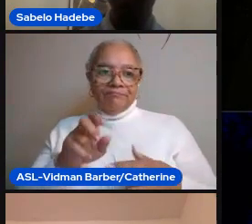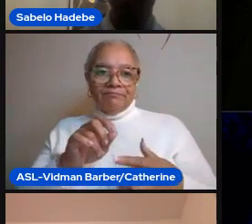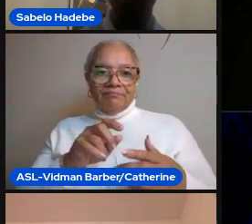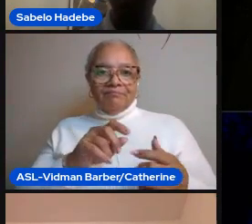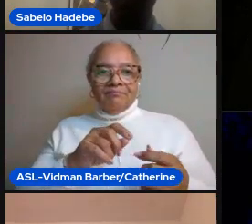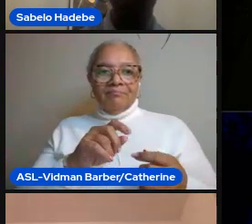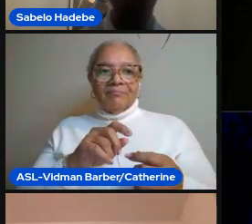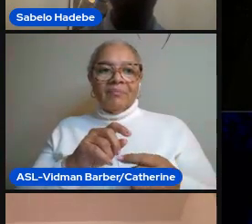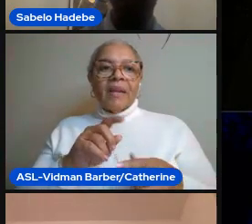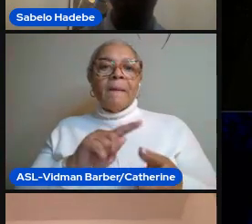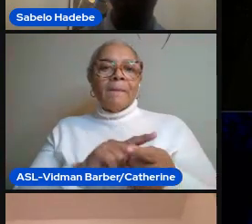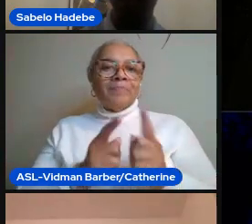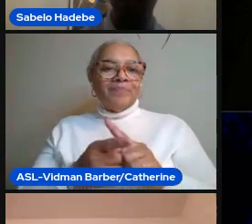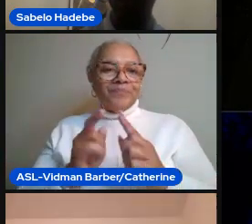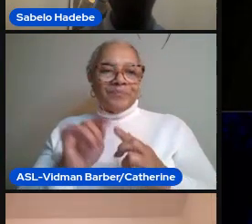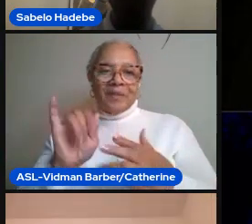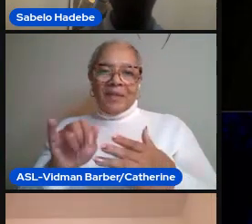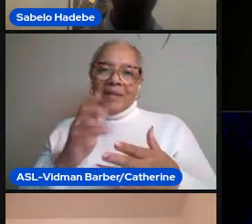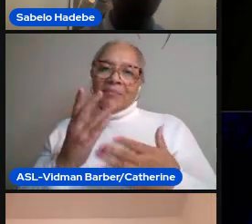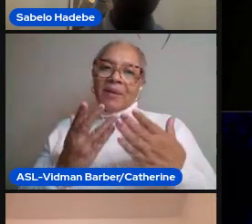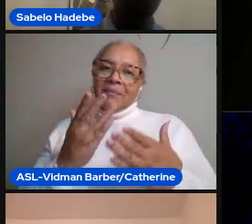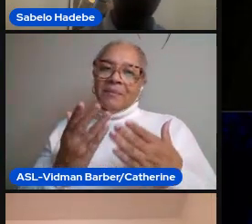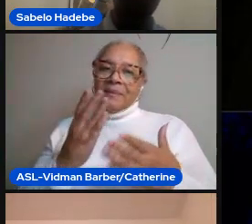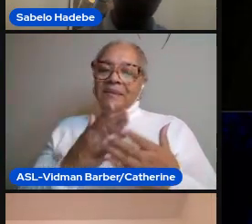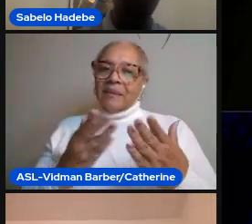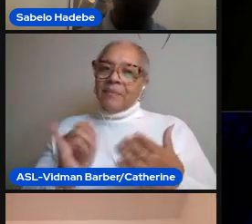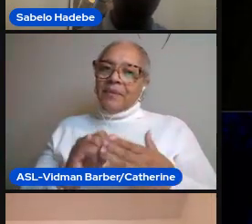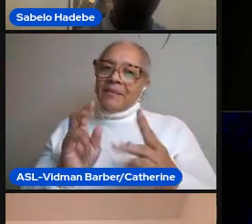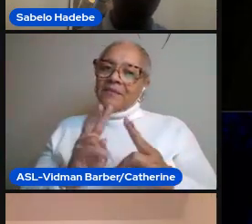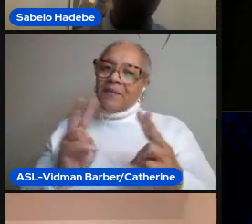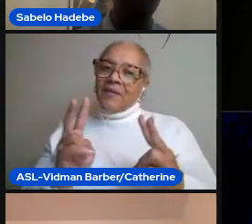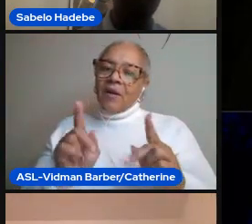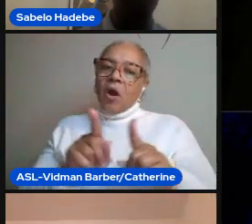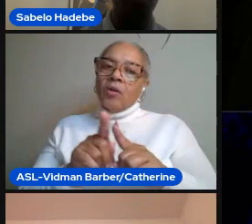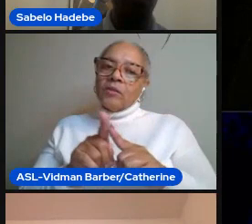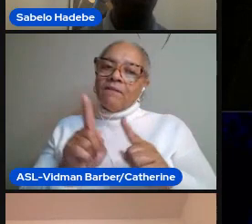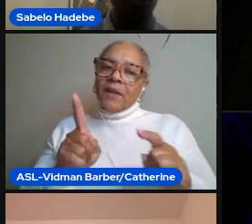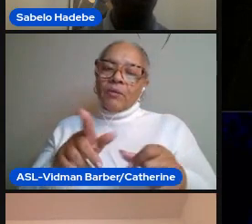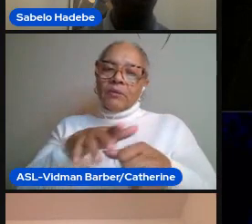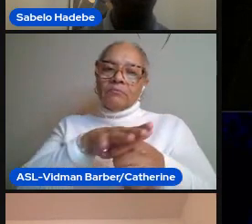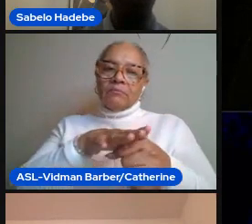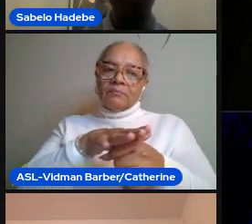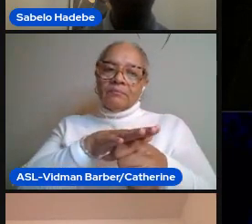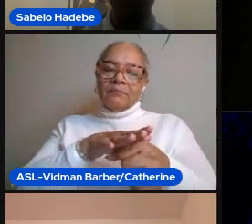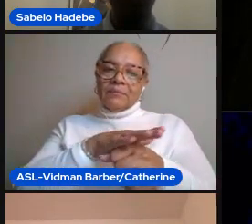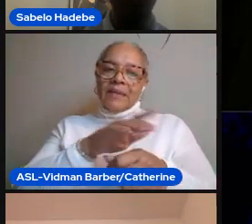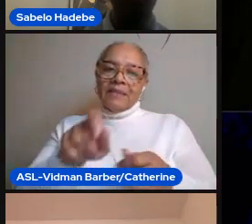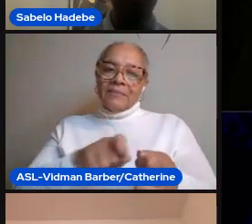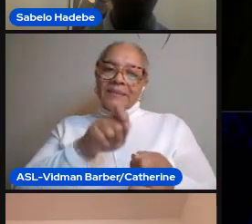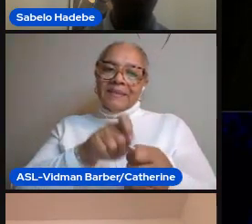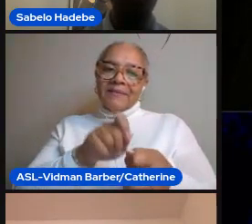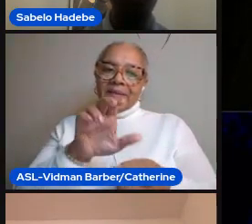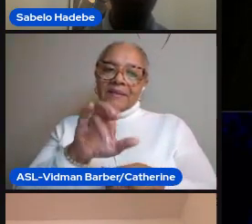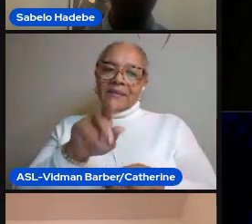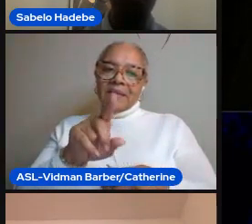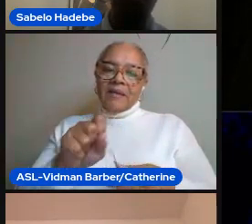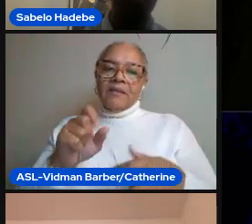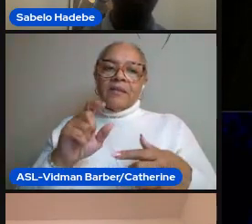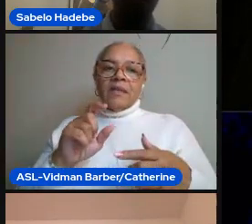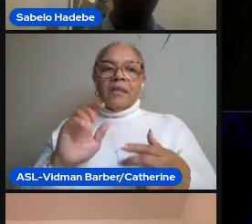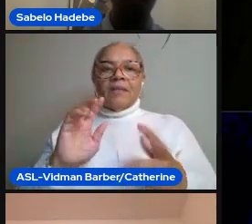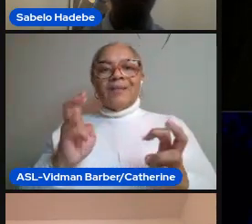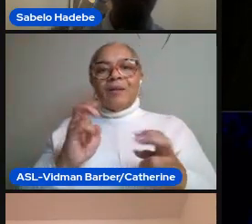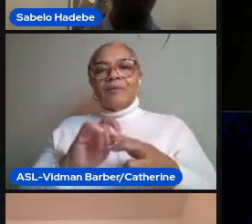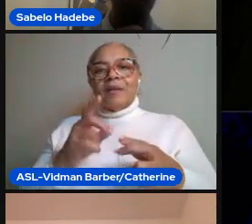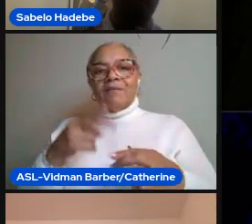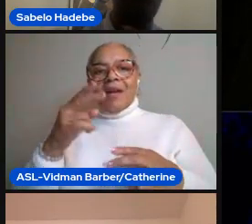it probably is something that's it's probably also very localized in specific cells in terms of how it functions, but maybe